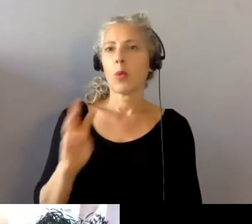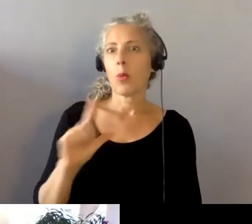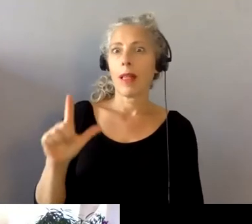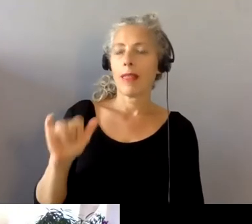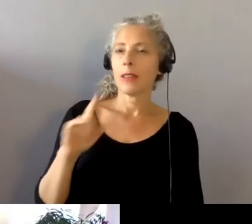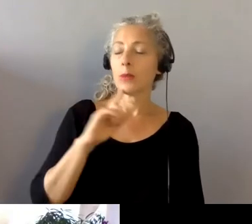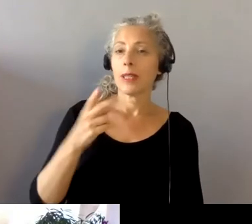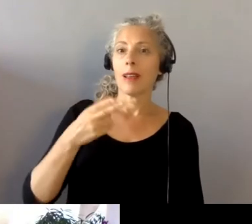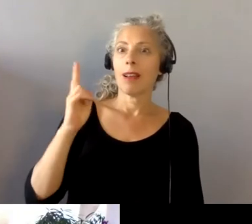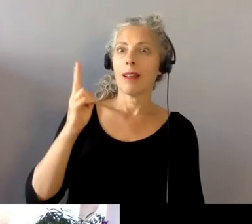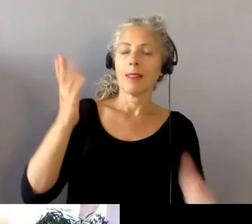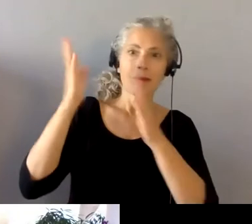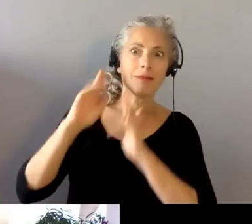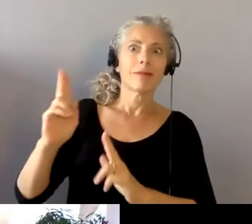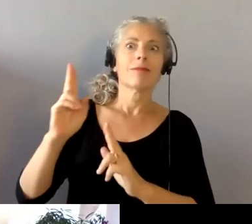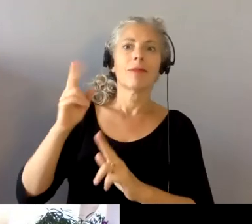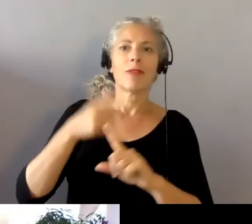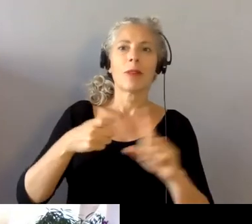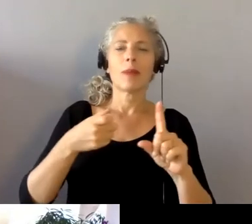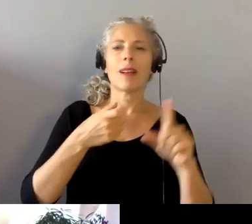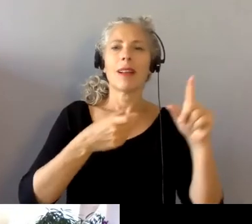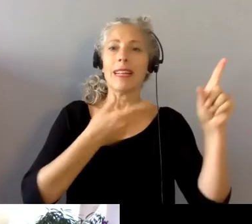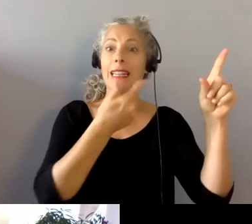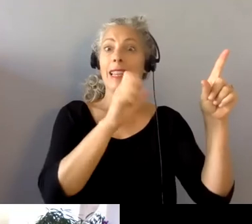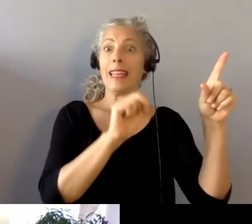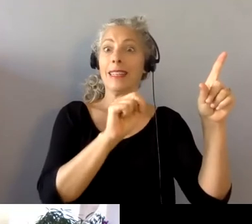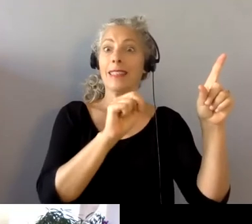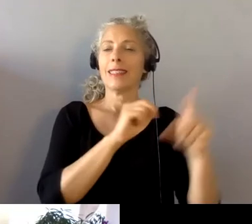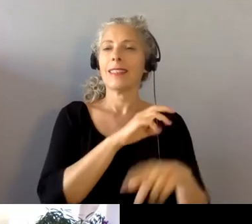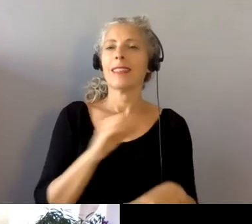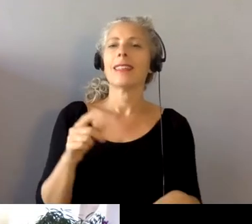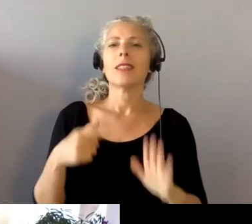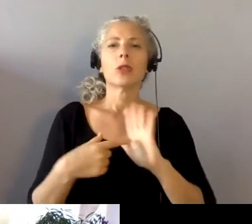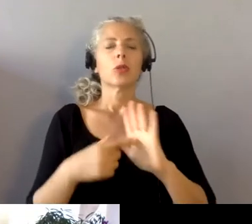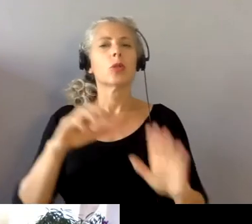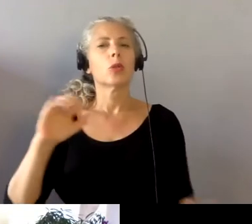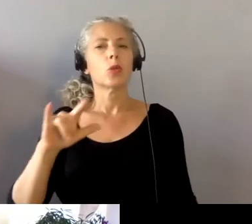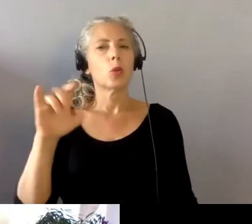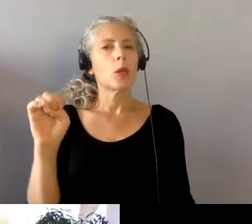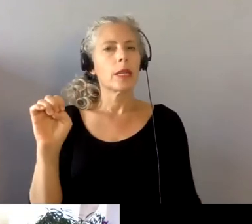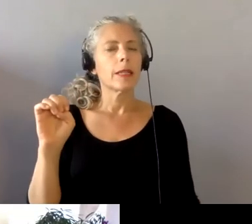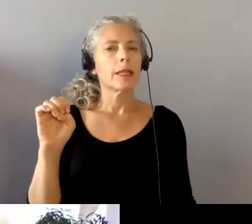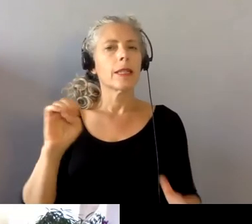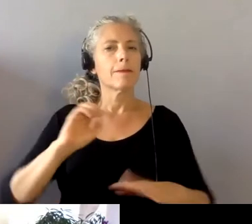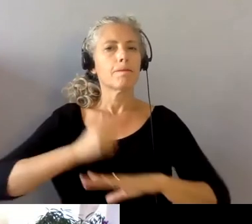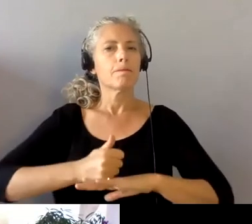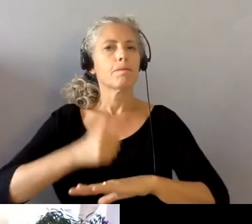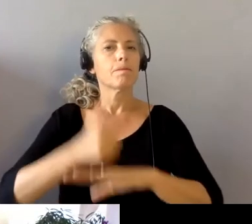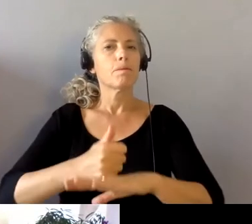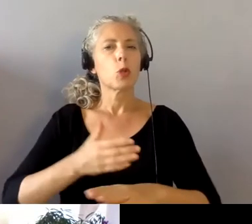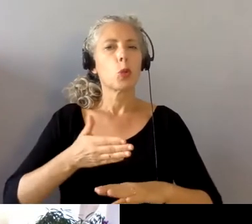high praise from a very high place, Glenn, and points to the ways that Julie has mapped new paths in